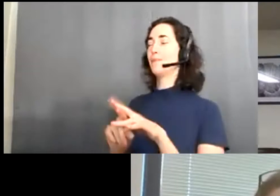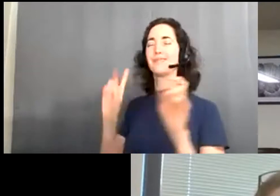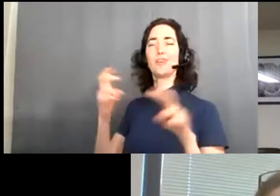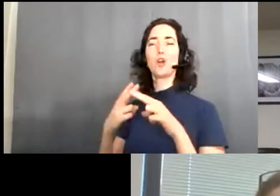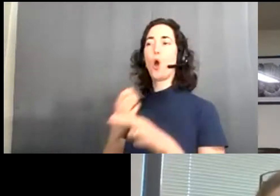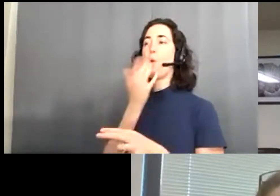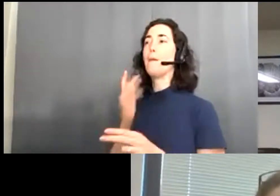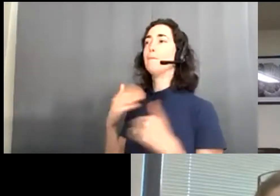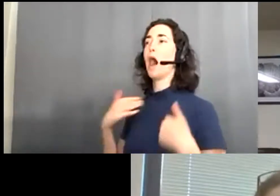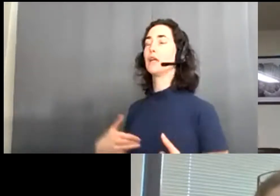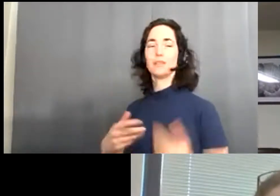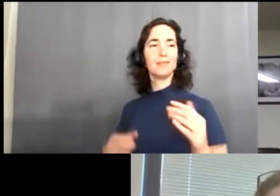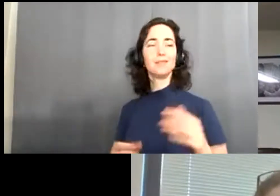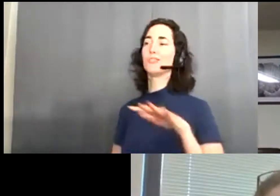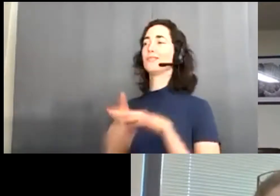no body.